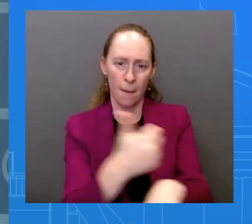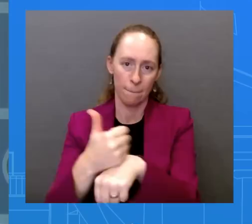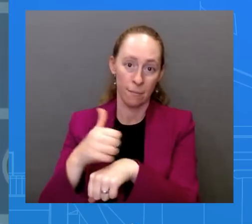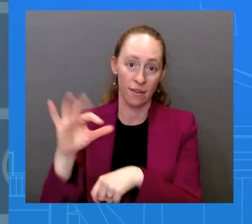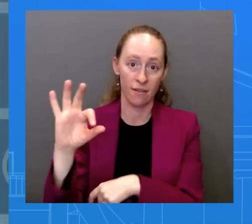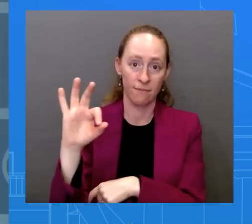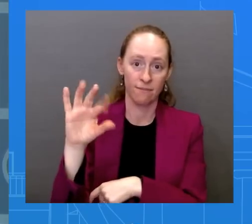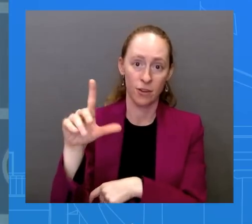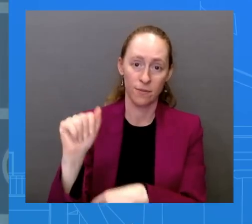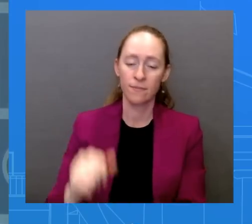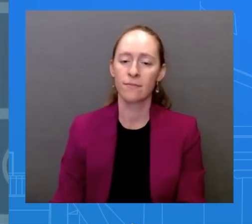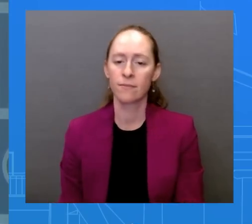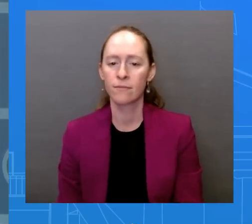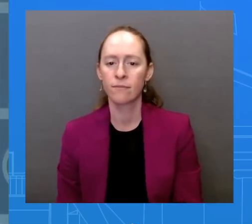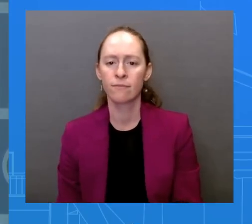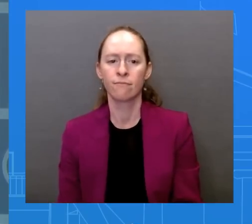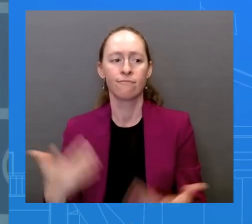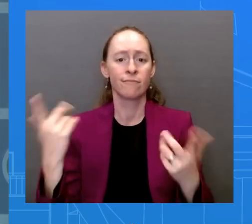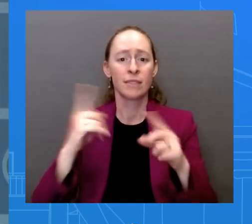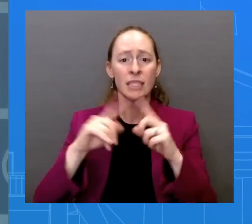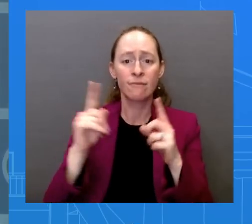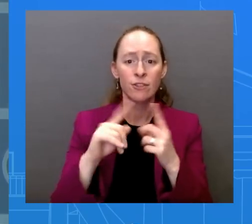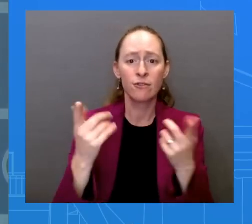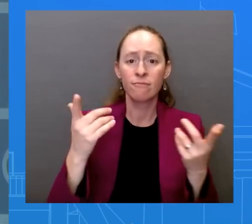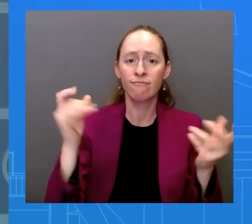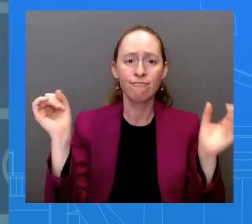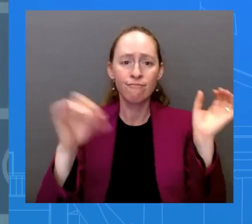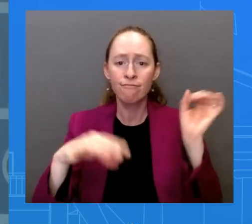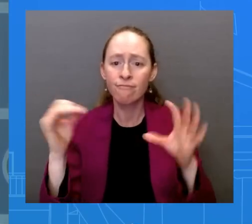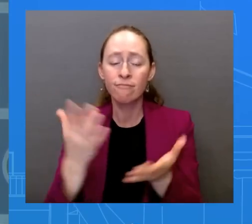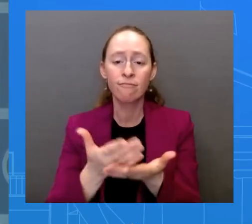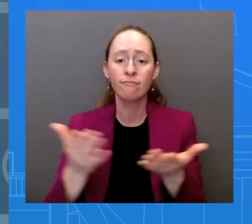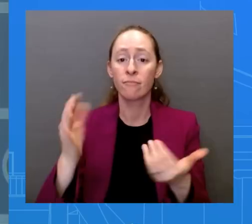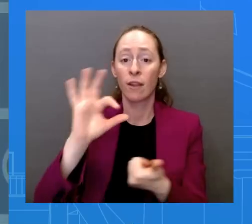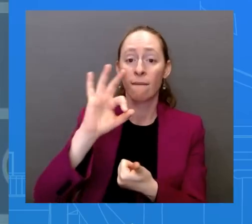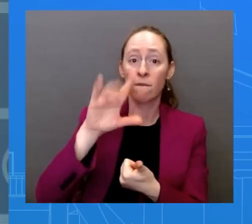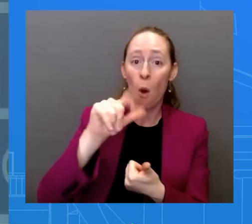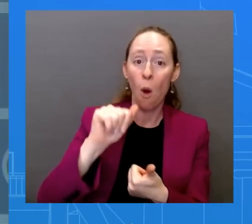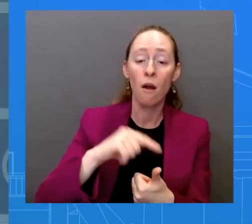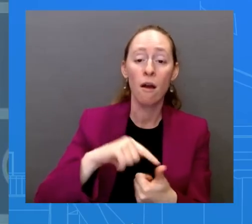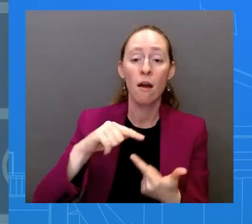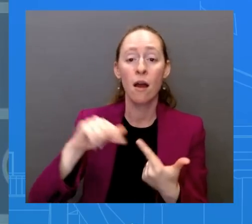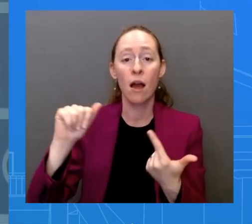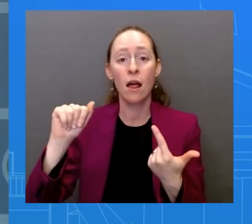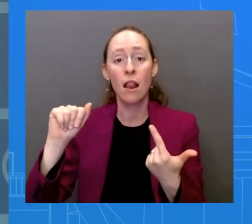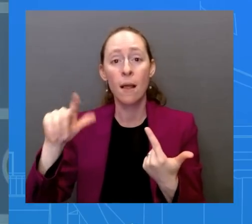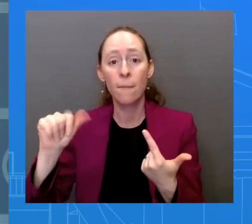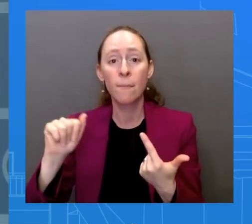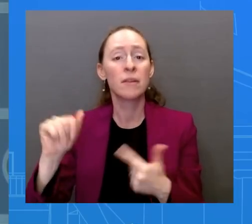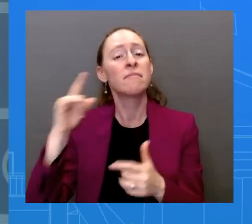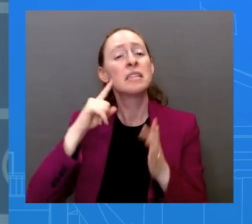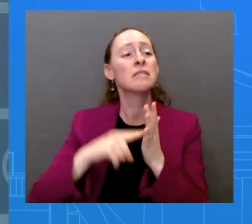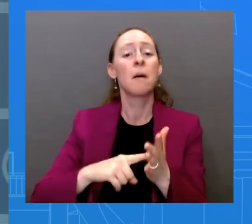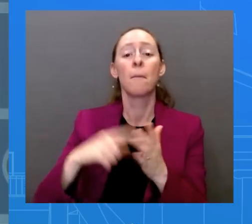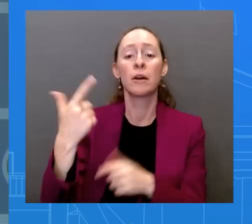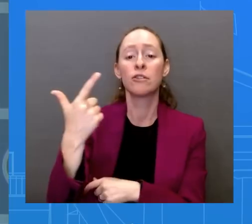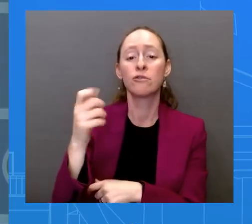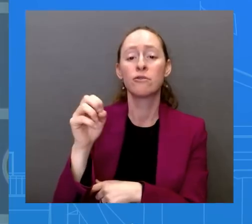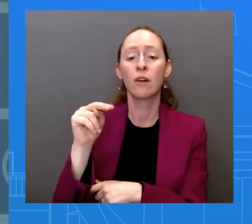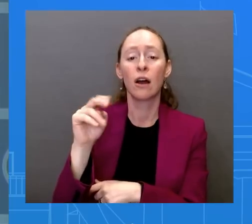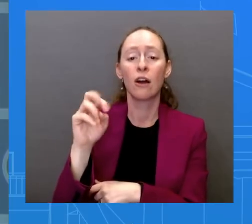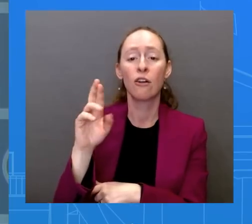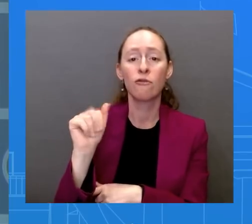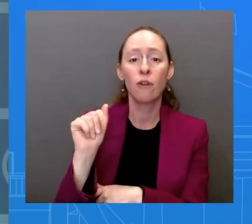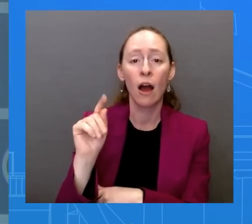locations in Florida and also Alabama. That includes generators, millions of meals, and millions of liters of water.